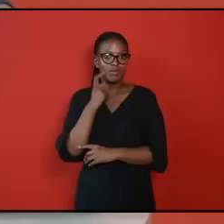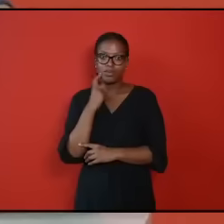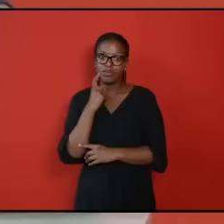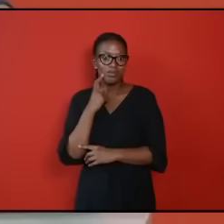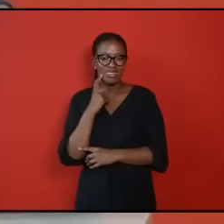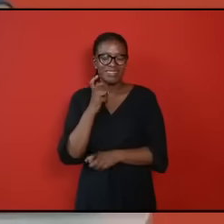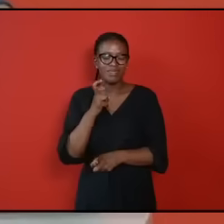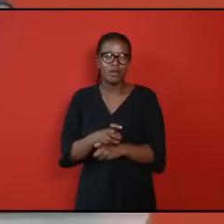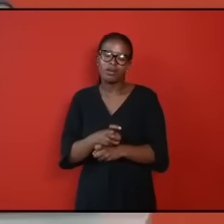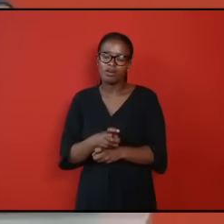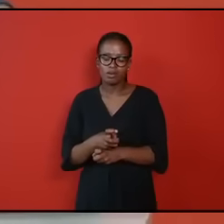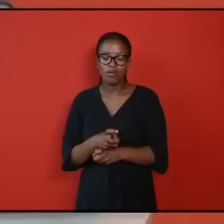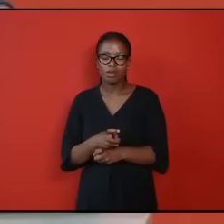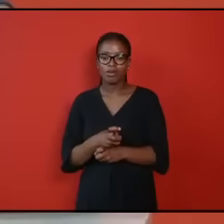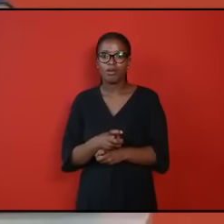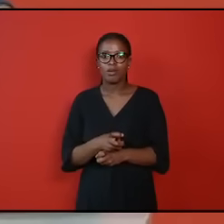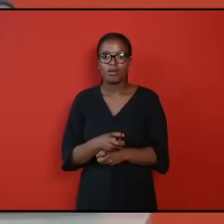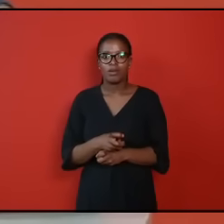It's very difficult.